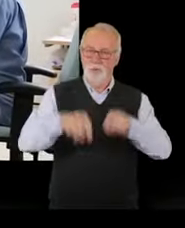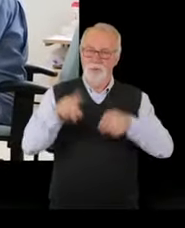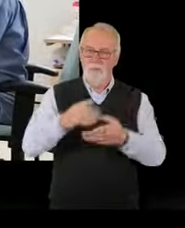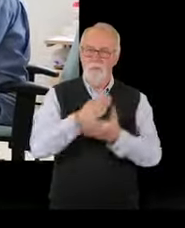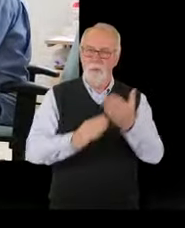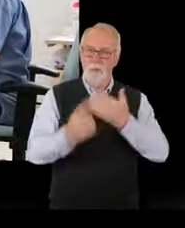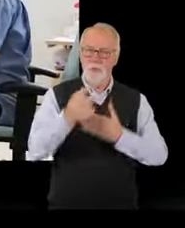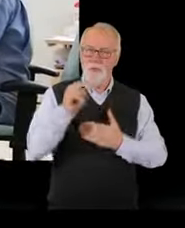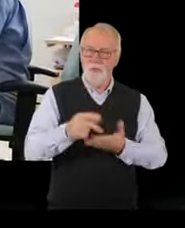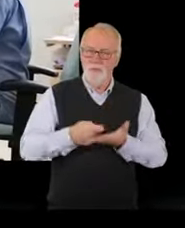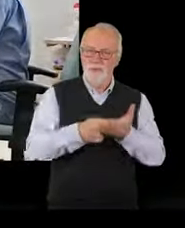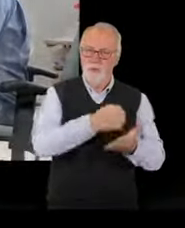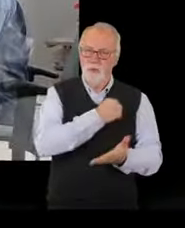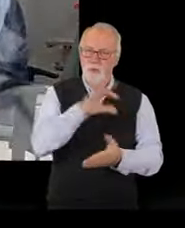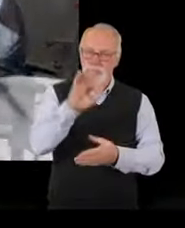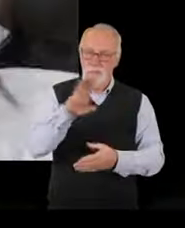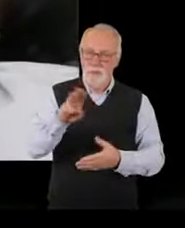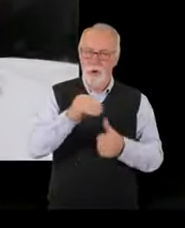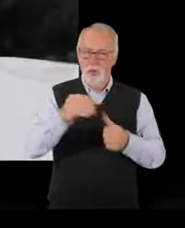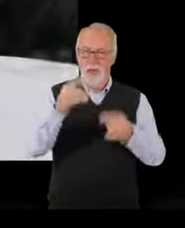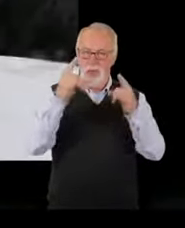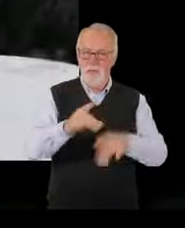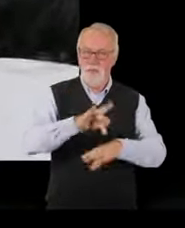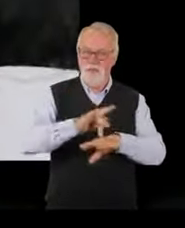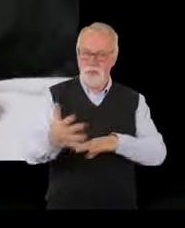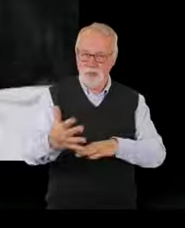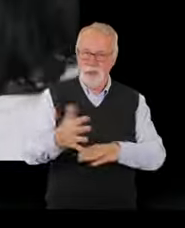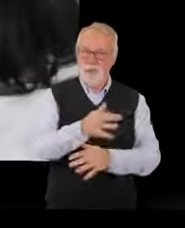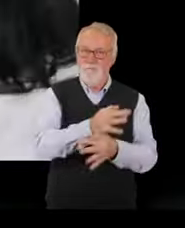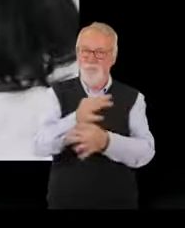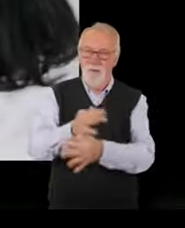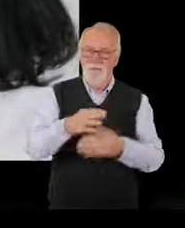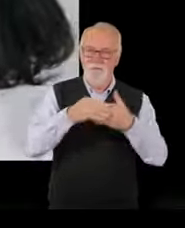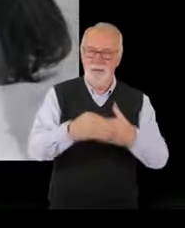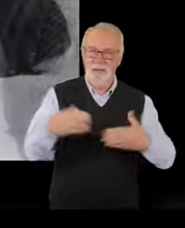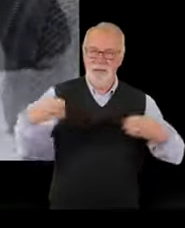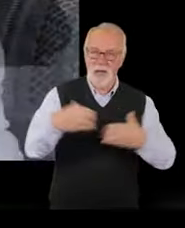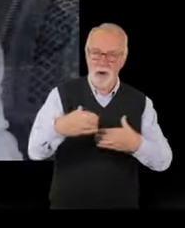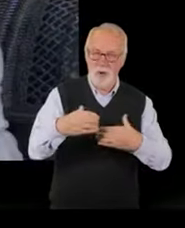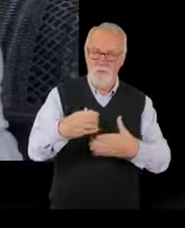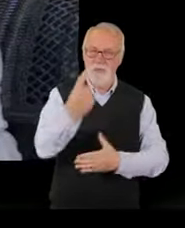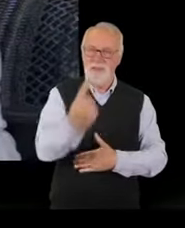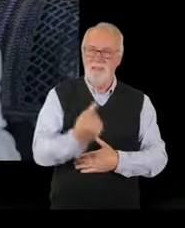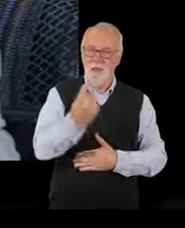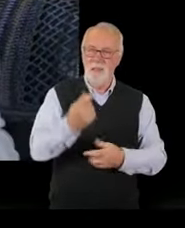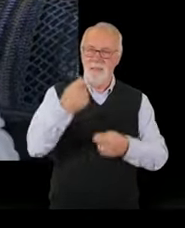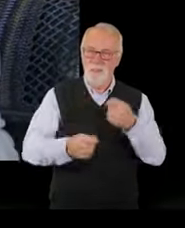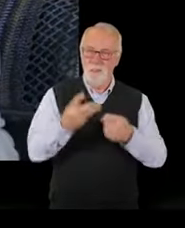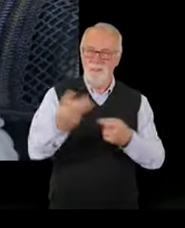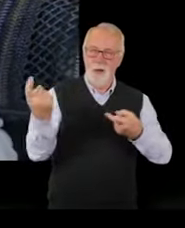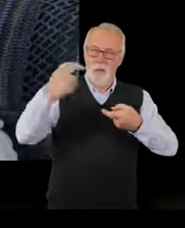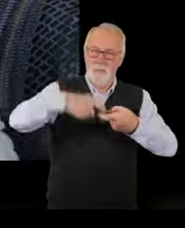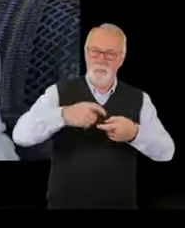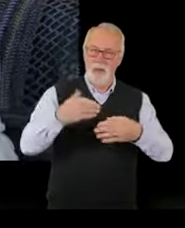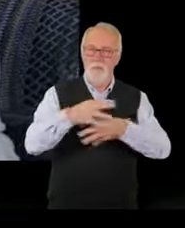by the GP or other health professionals. A family member, friend or a carer. The individual will then be contacted